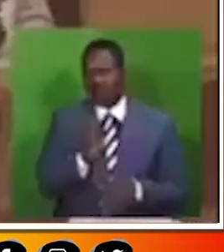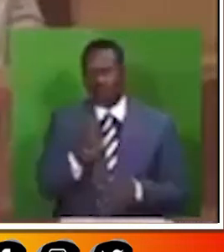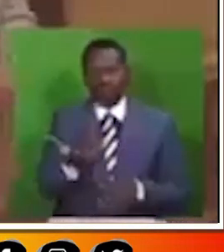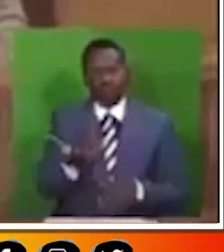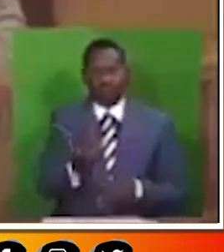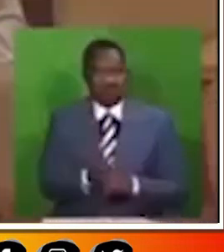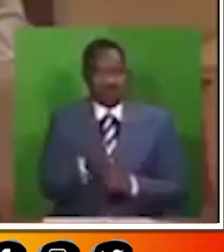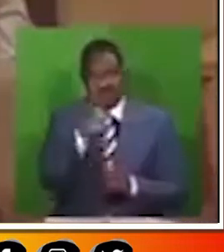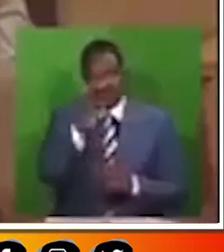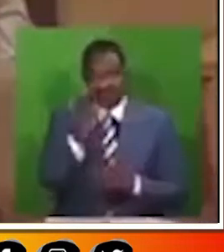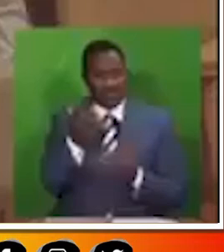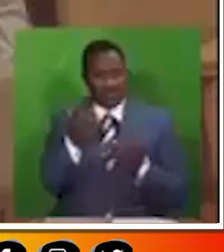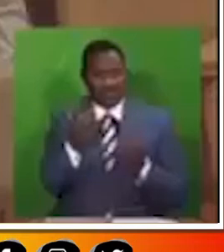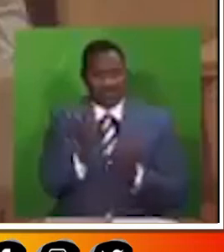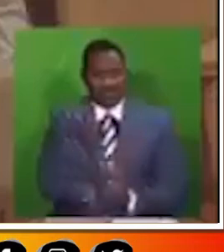malice.